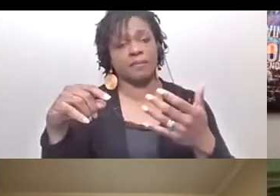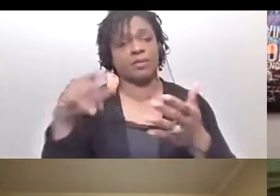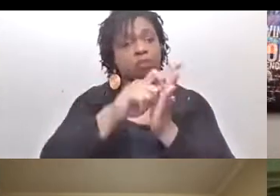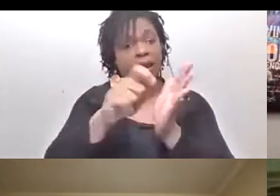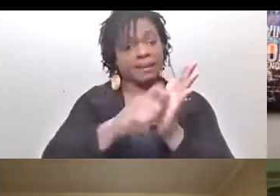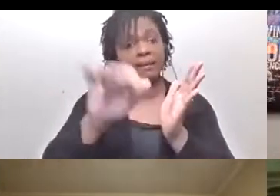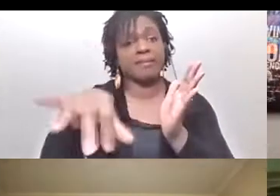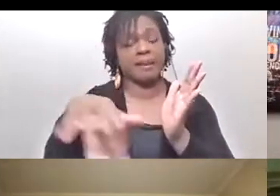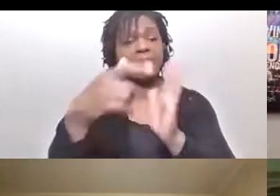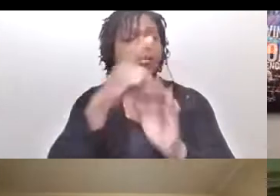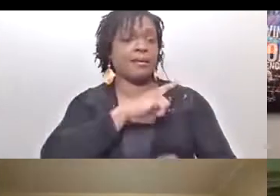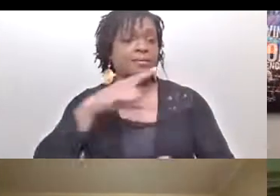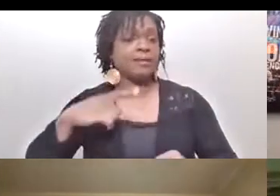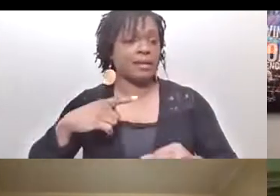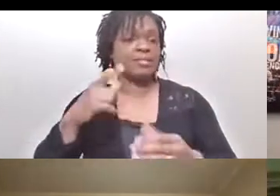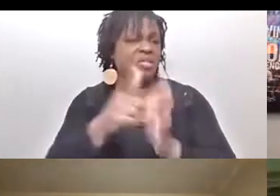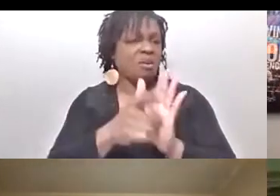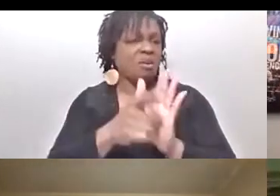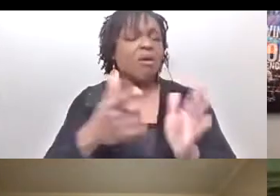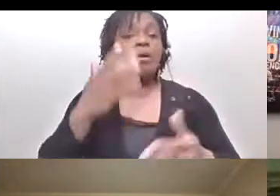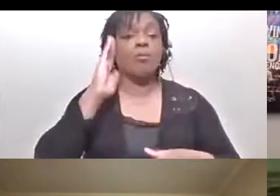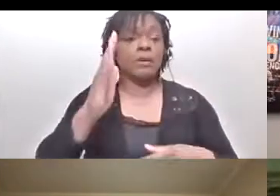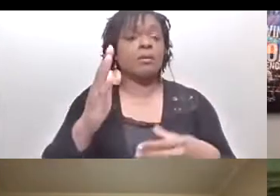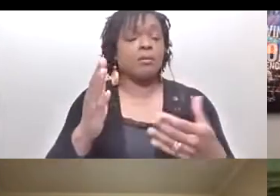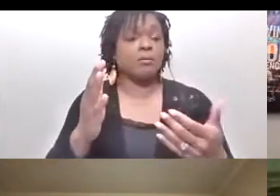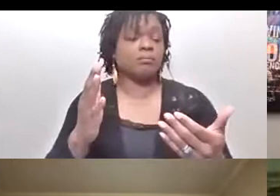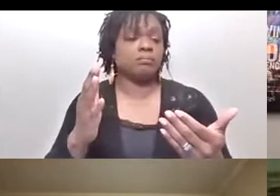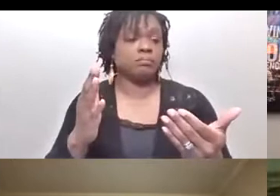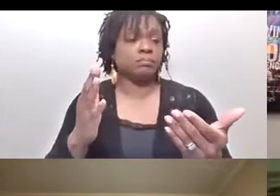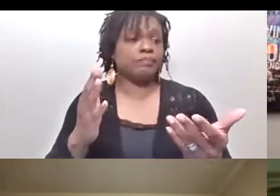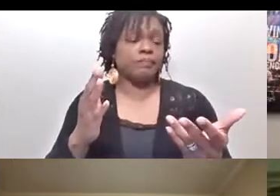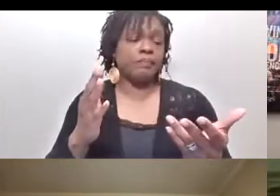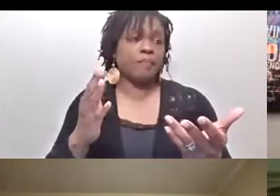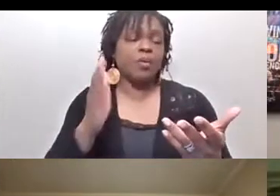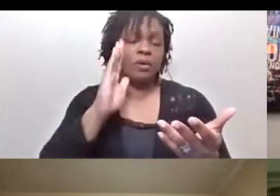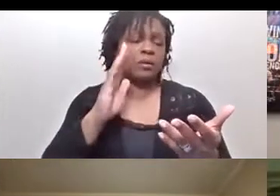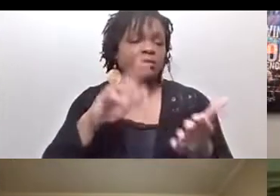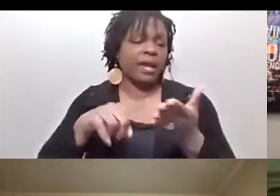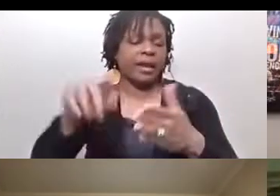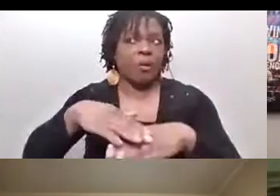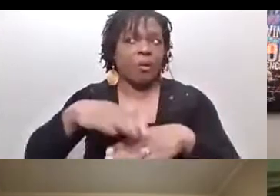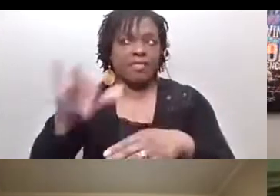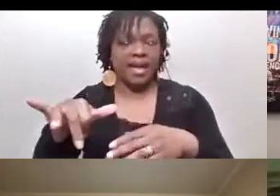writing this legislation, they're going to look to that, and it's always